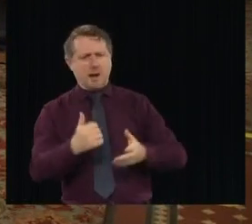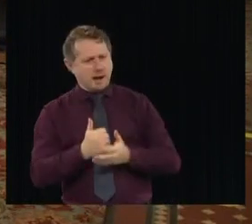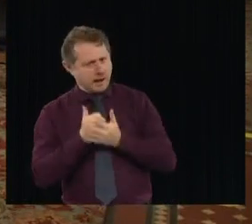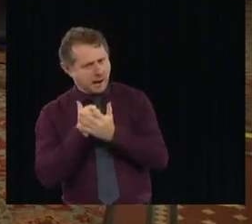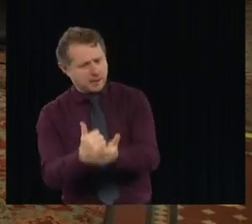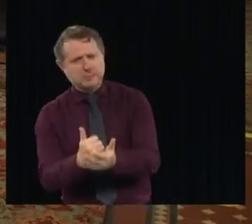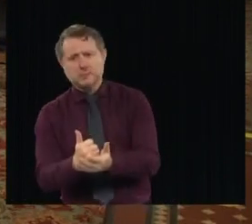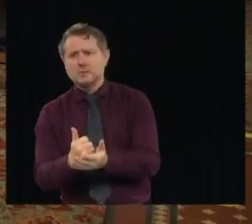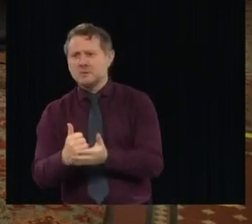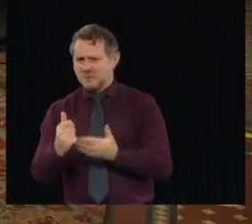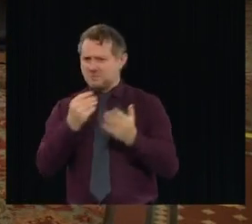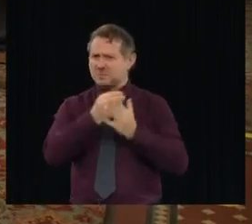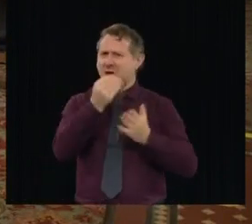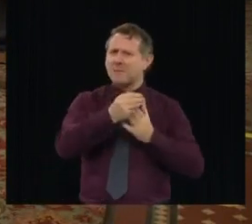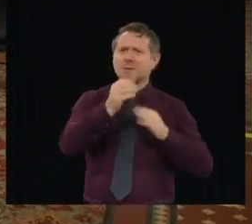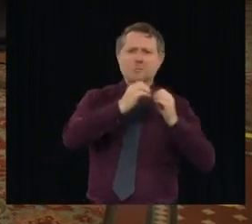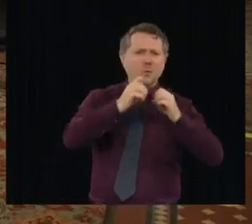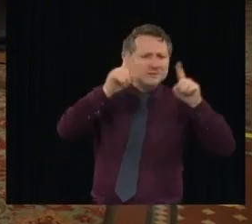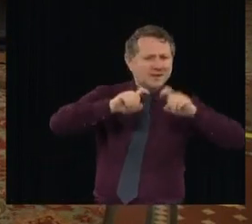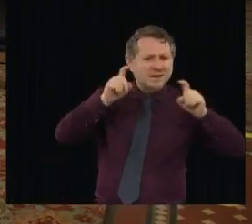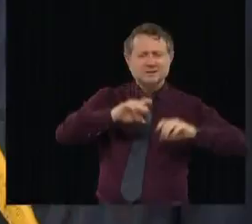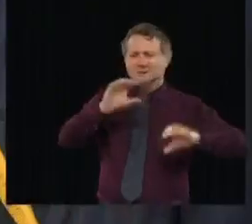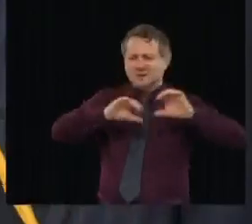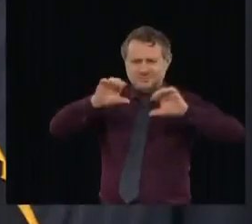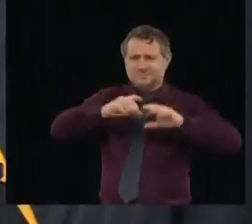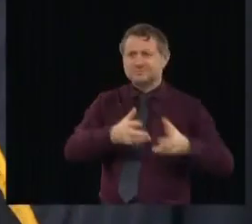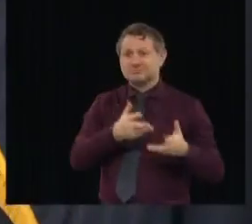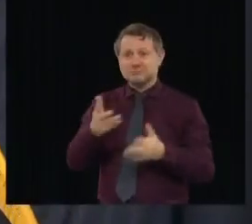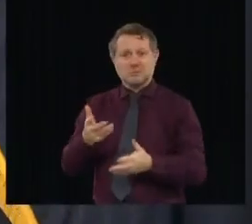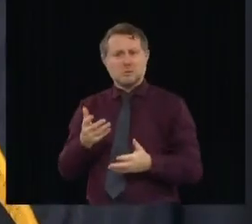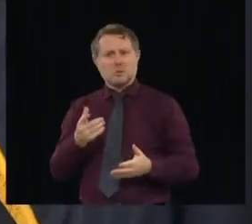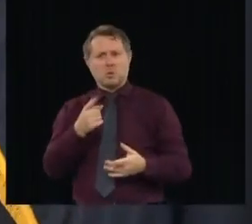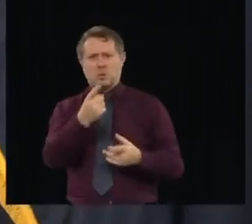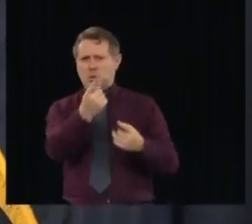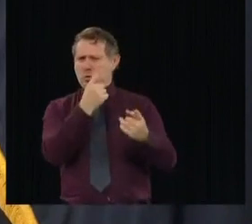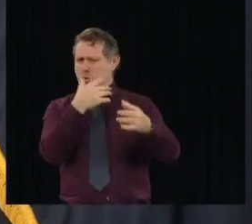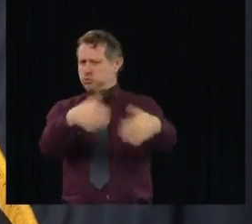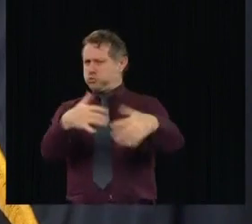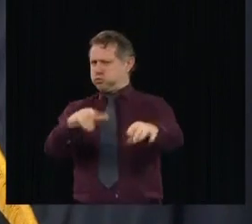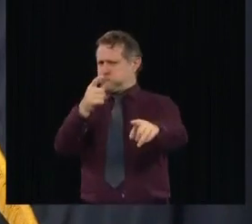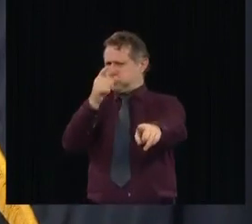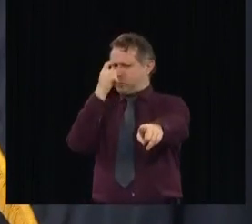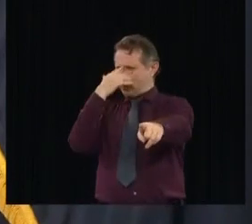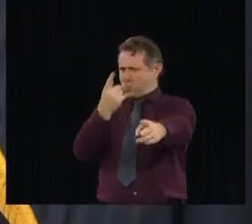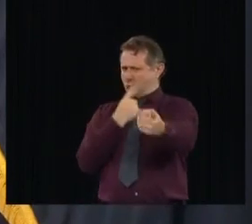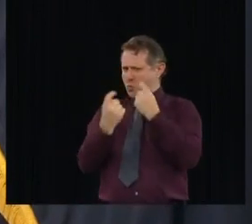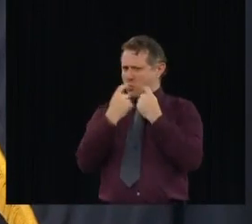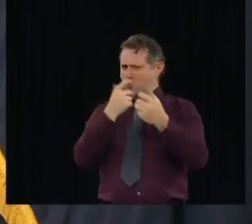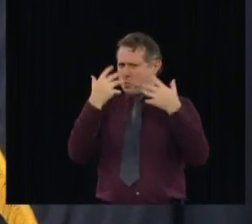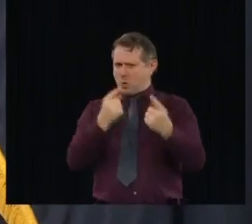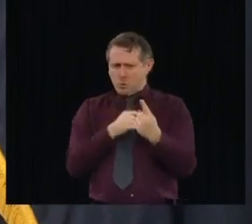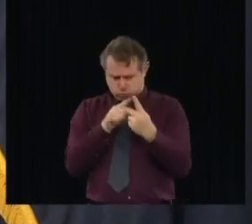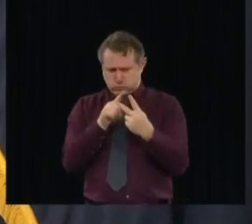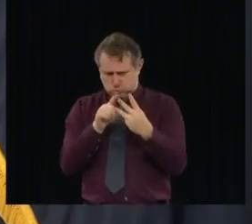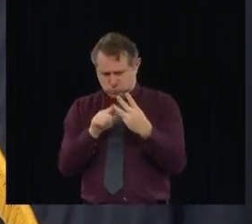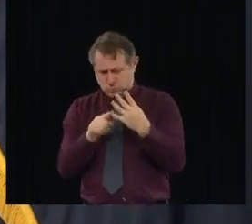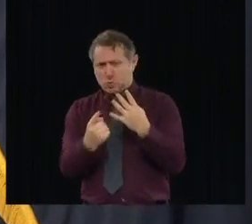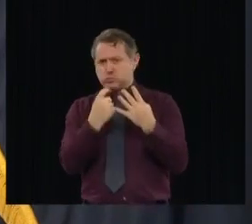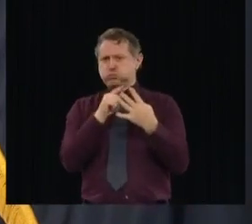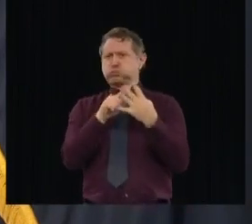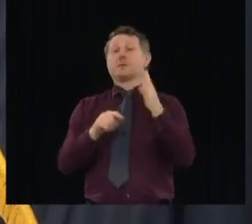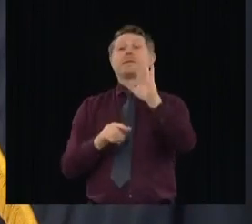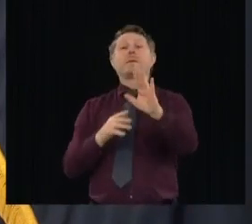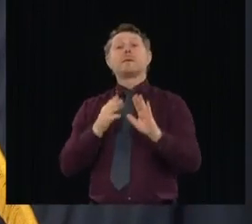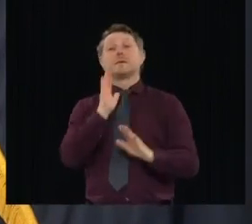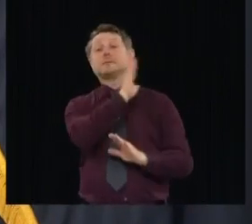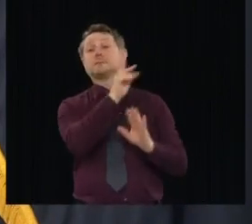for testing manufacturers? Okay, it's a lot there. Let's unpack it one at a time. I don't know the policy at OPWDD, but